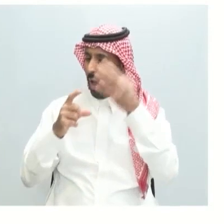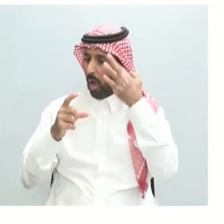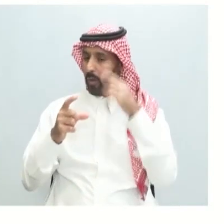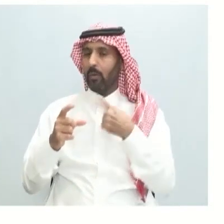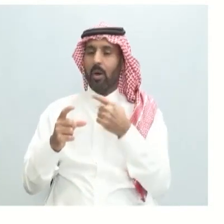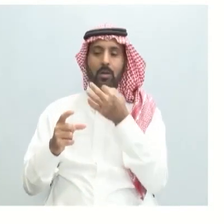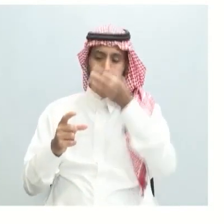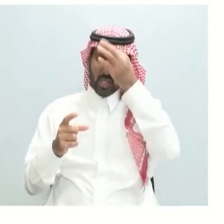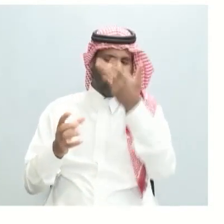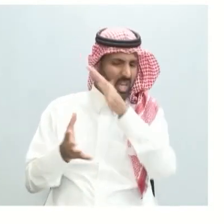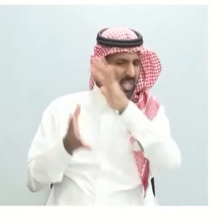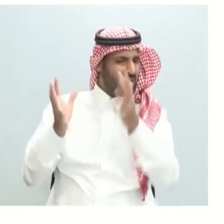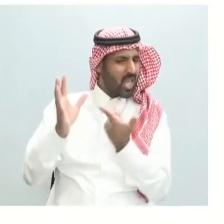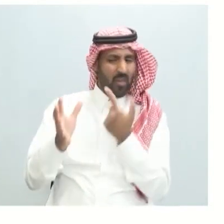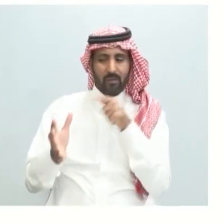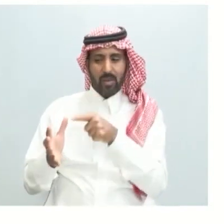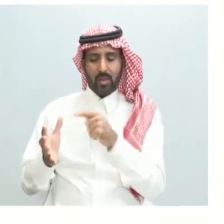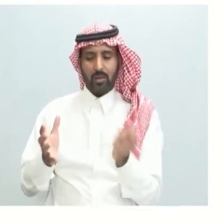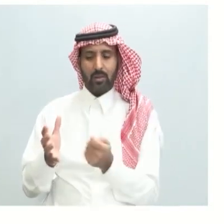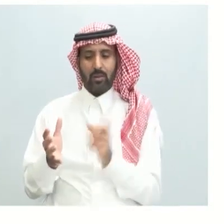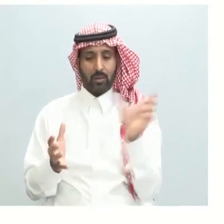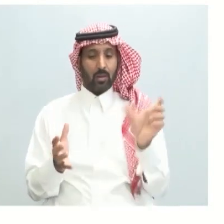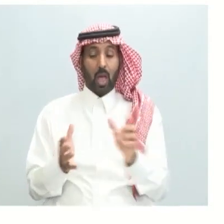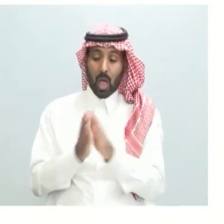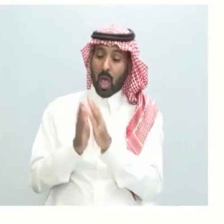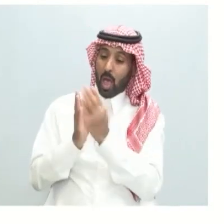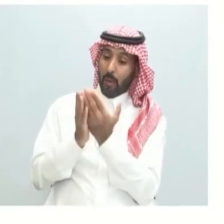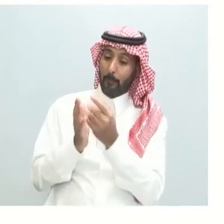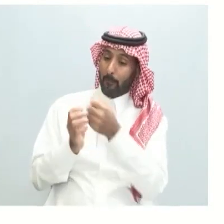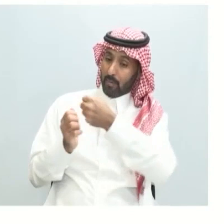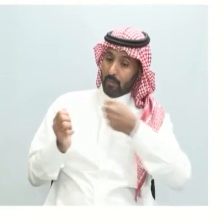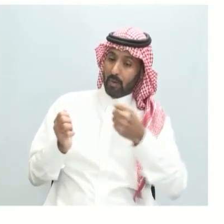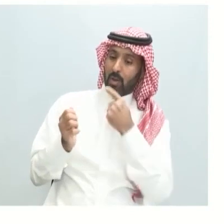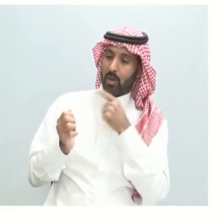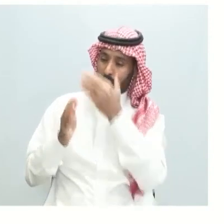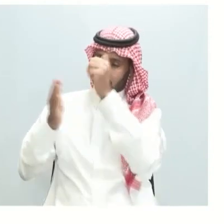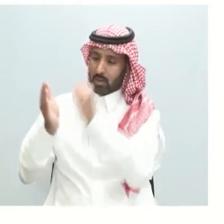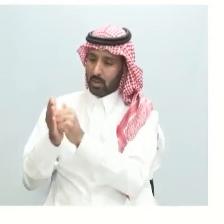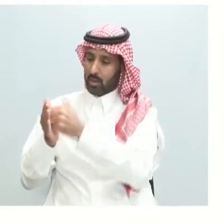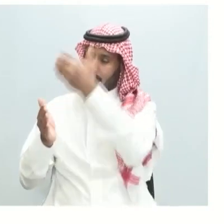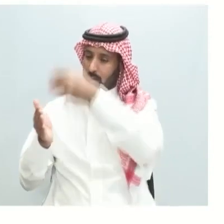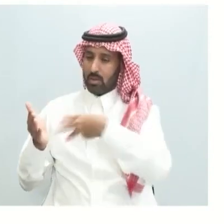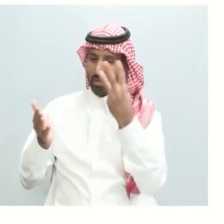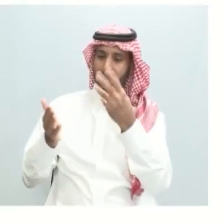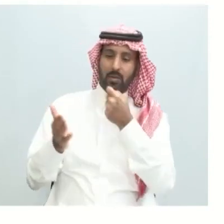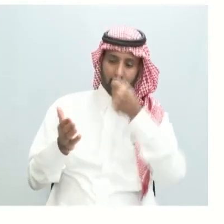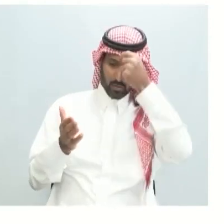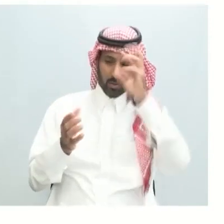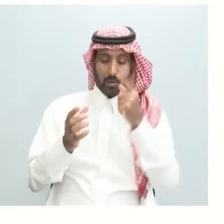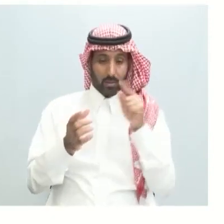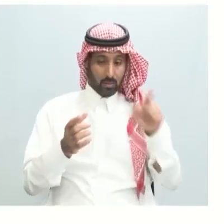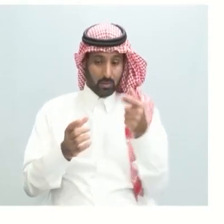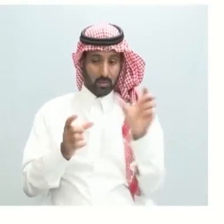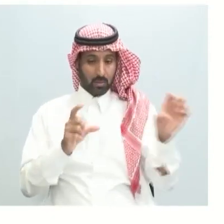windows, door, and the columns. So we'll be writing sentences to describe the building using three adjectives in the